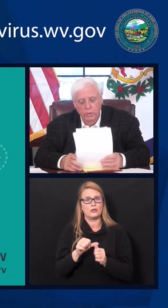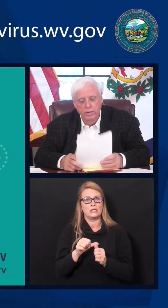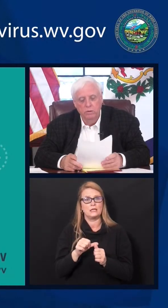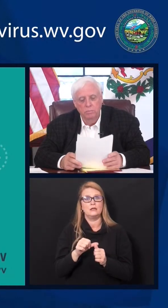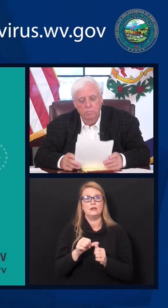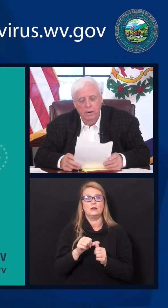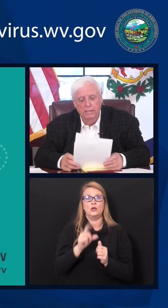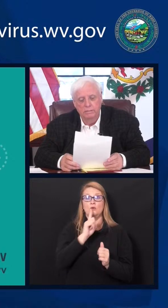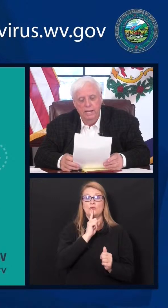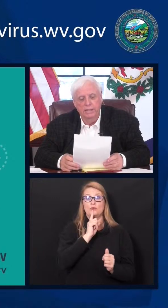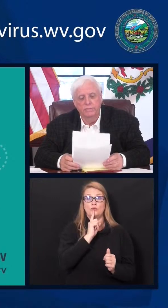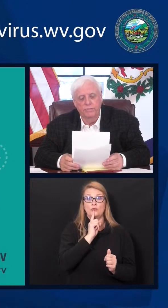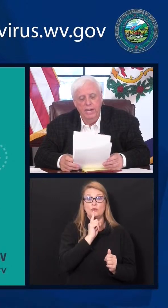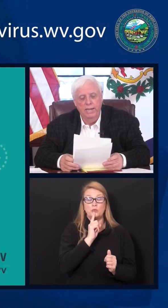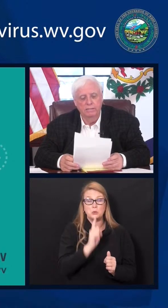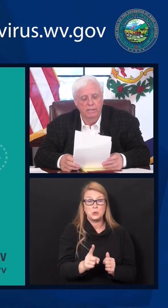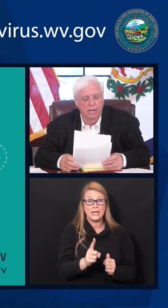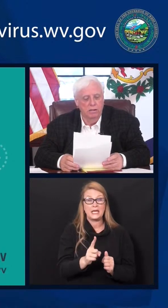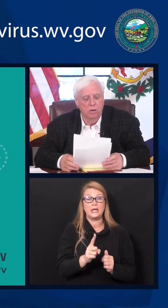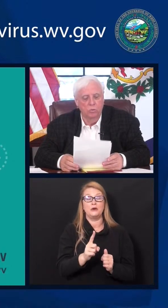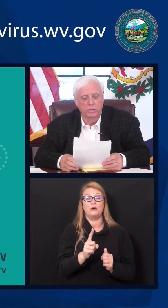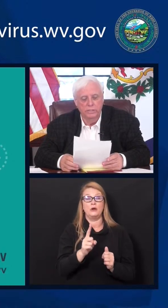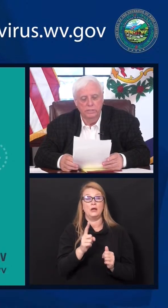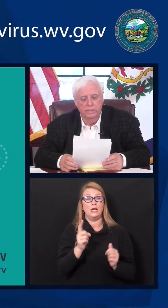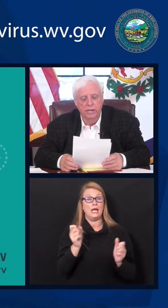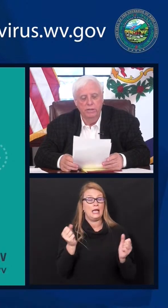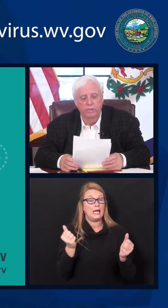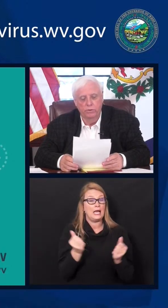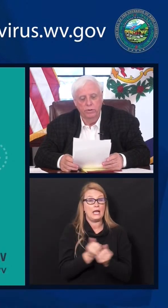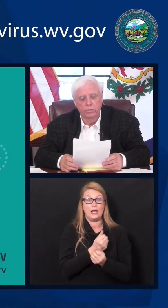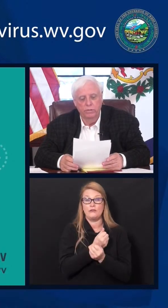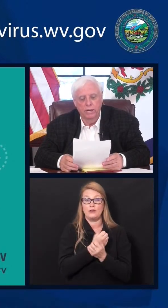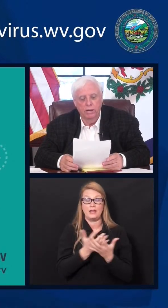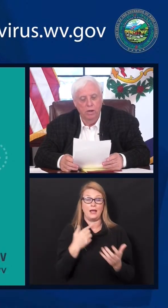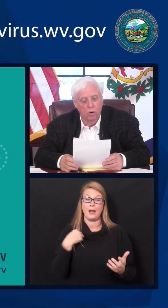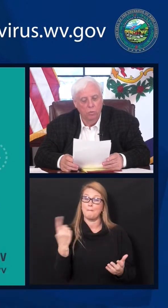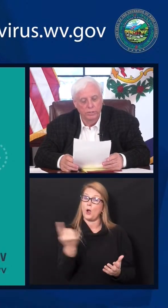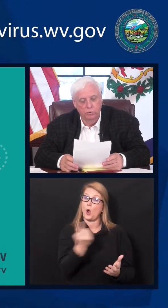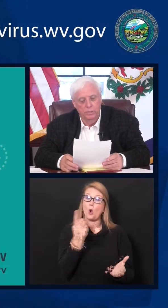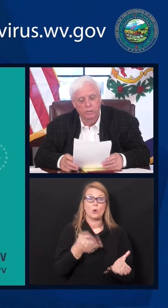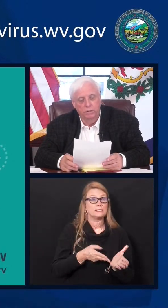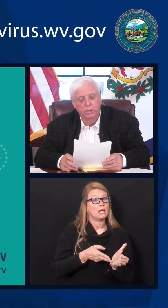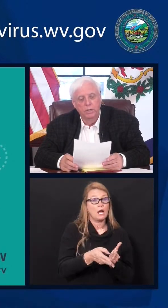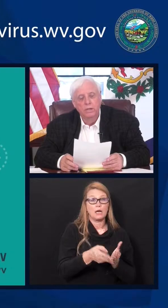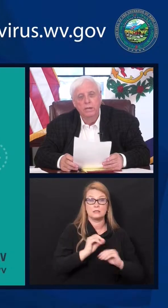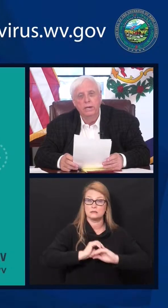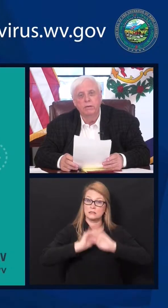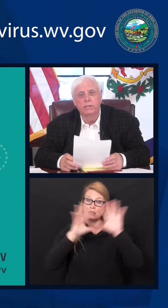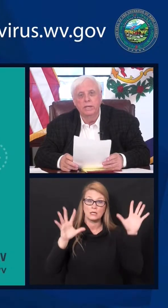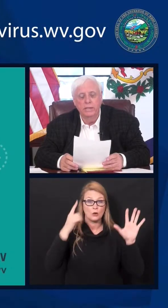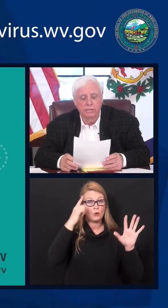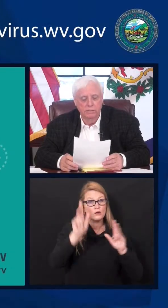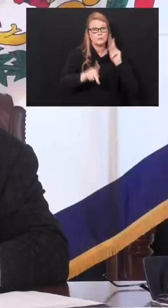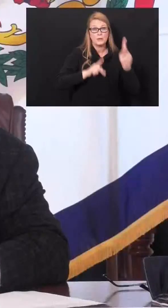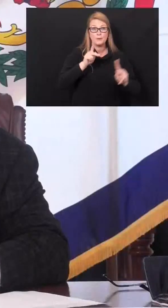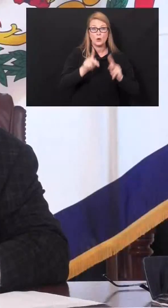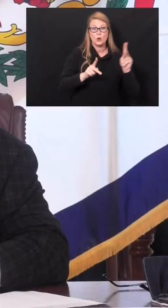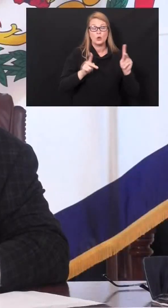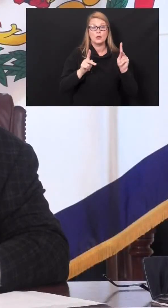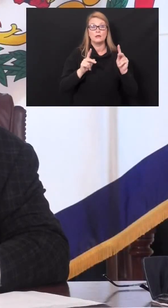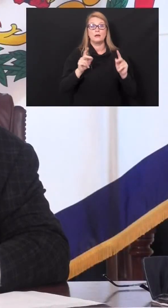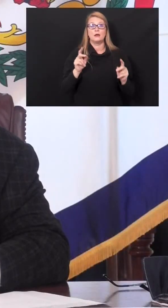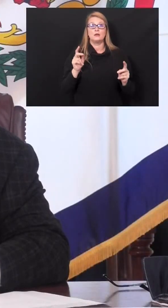the real brass tacks facts, and I'll only just tell you the truth, I always will, and everything is